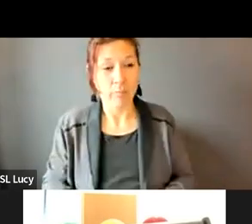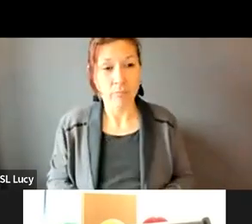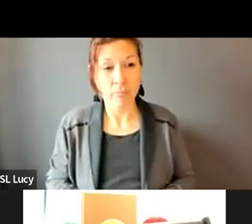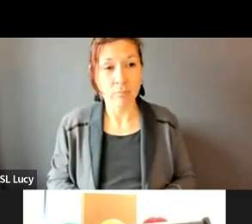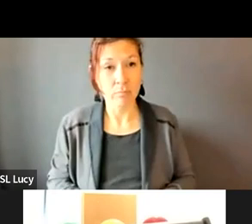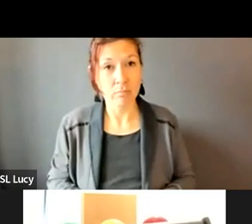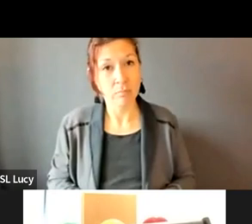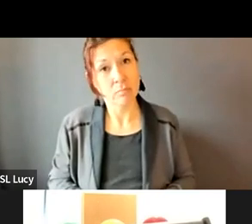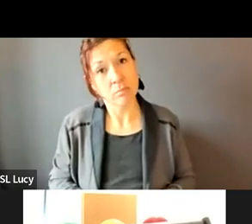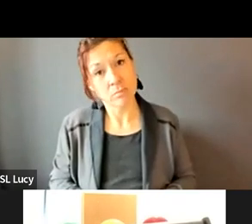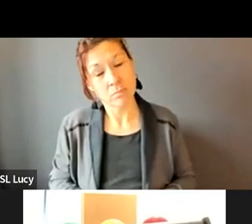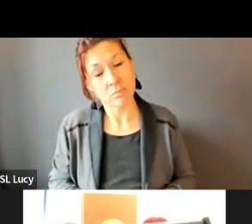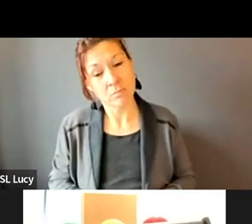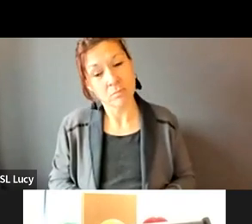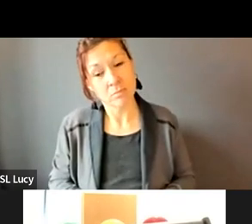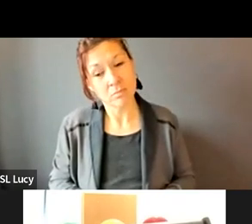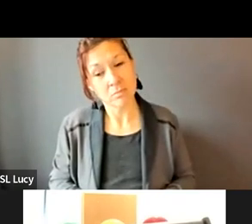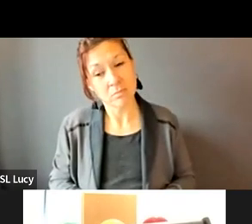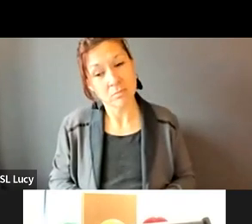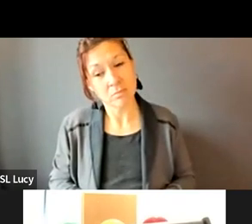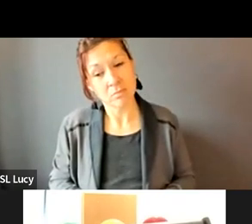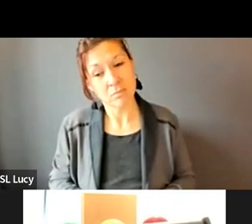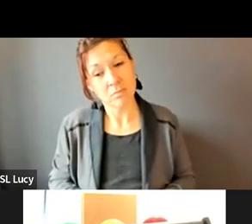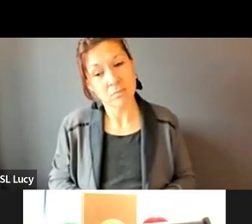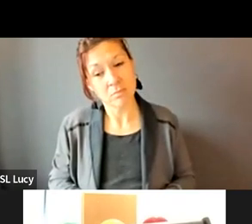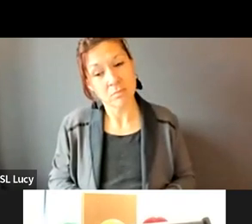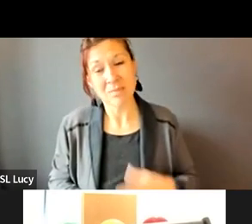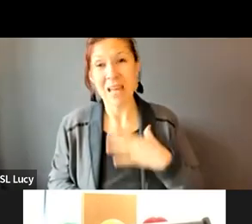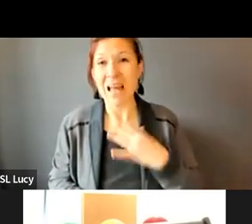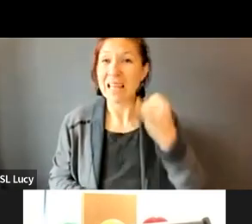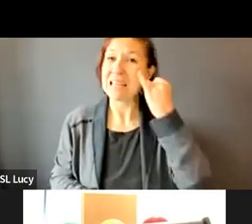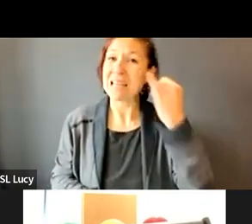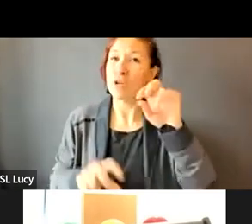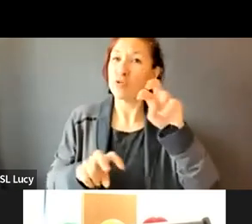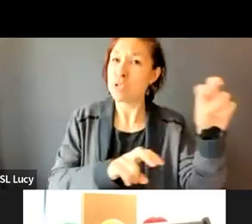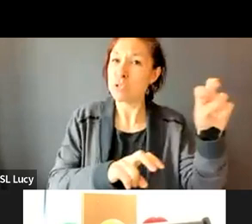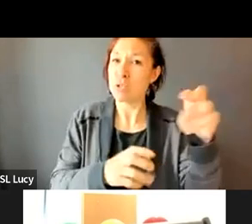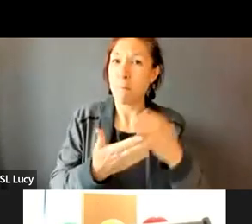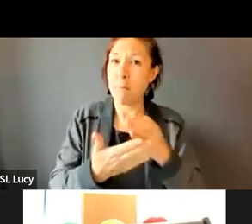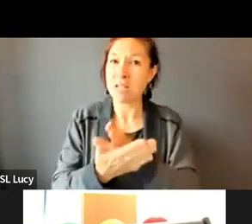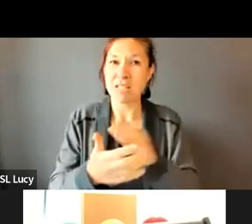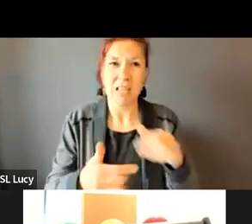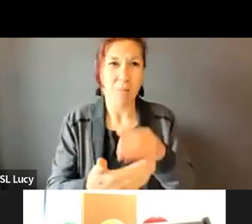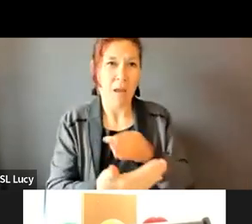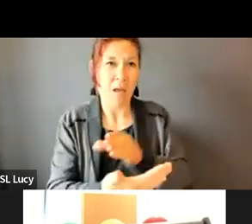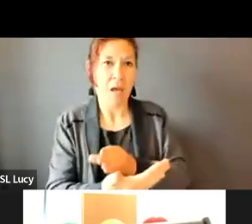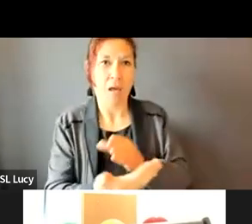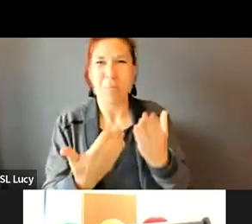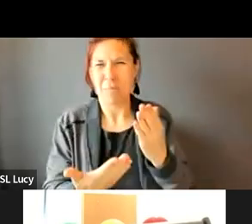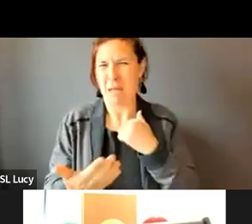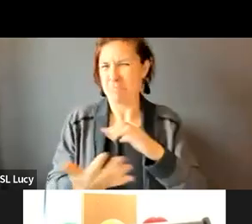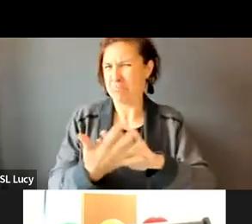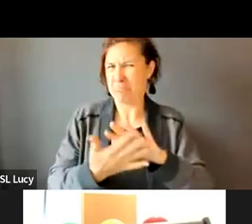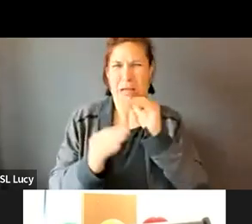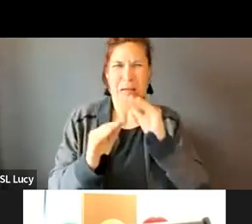well I value the idea of a transitional budget this budget for me feels and maybe it's around the lack of clarity